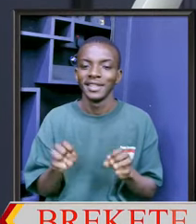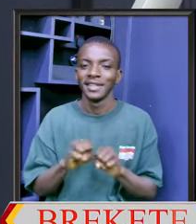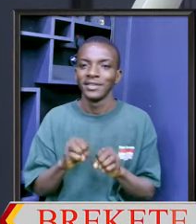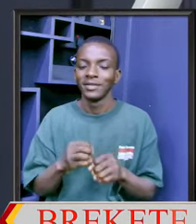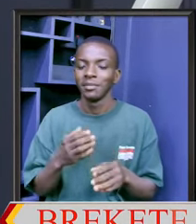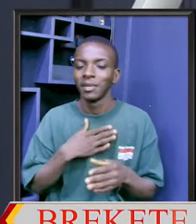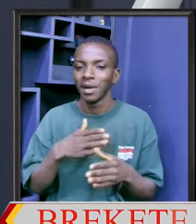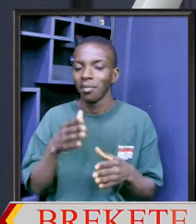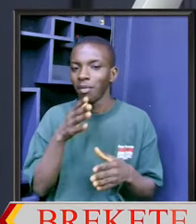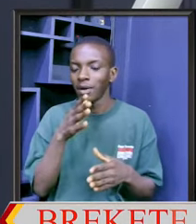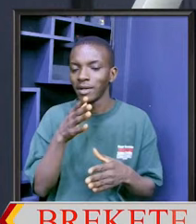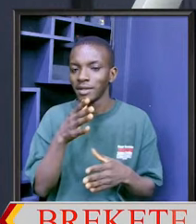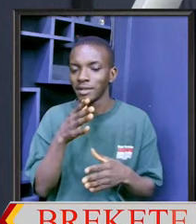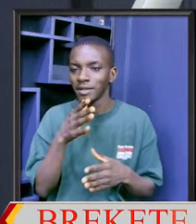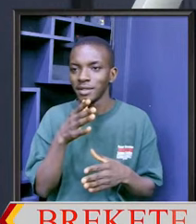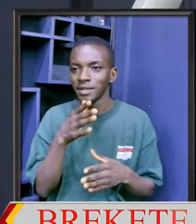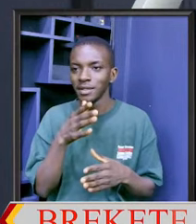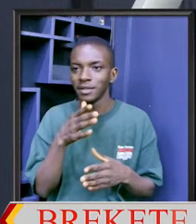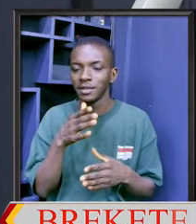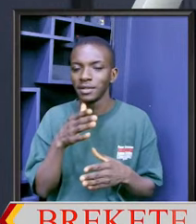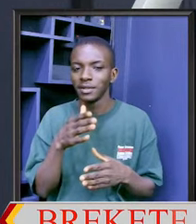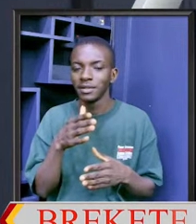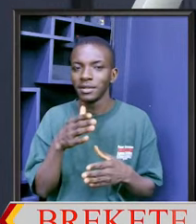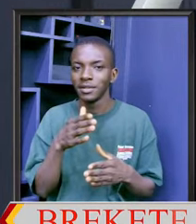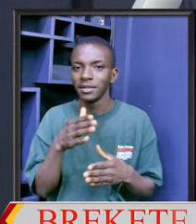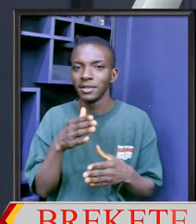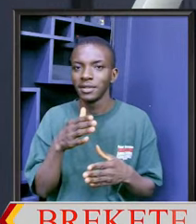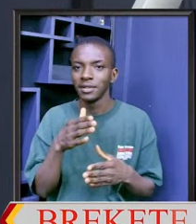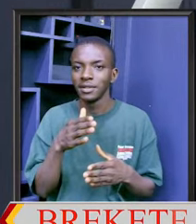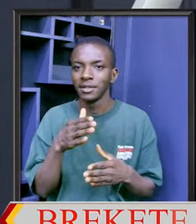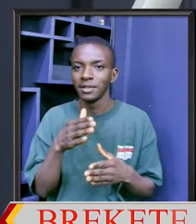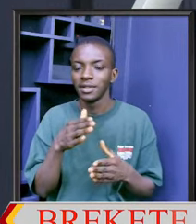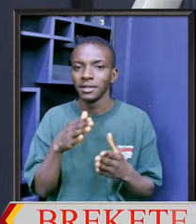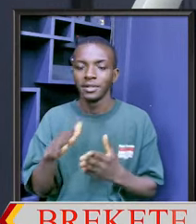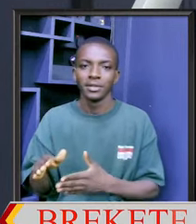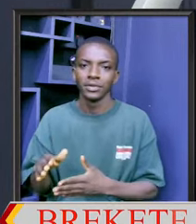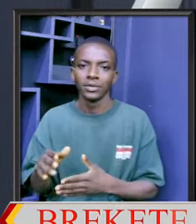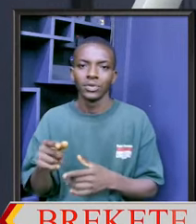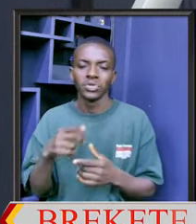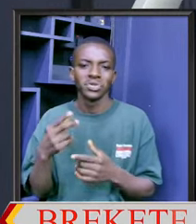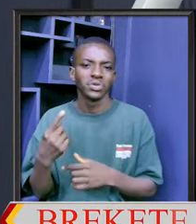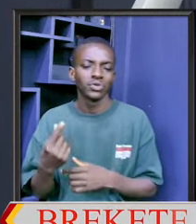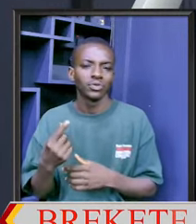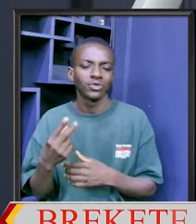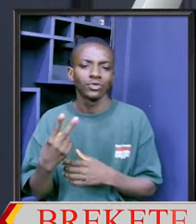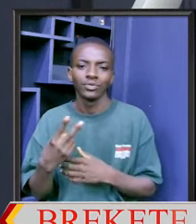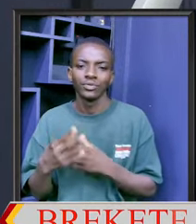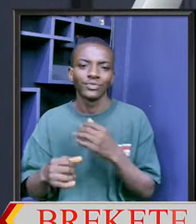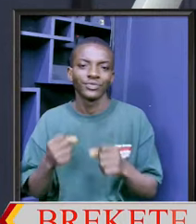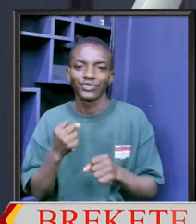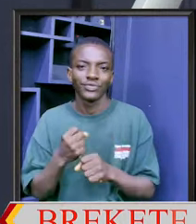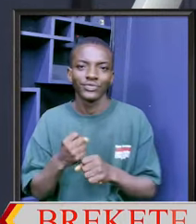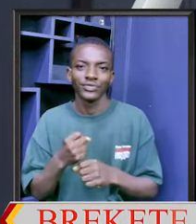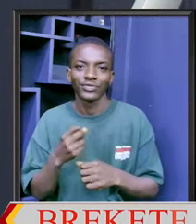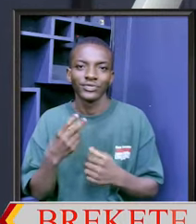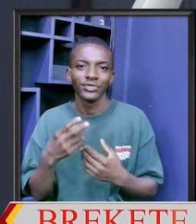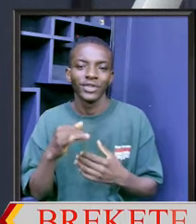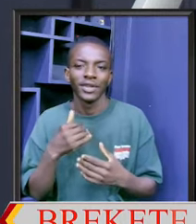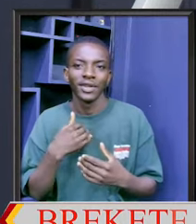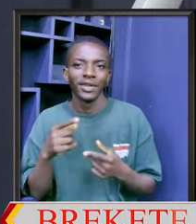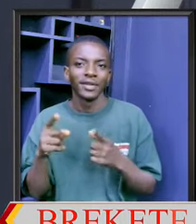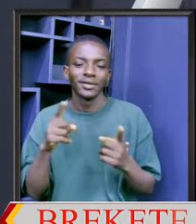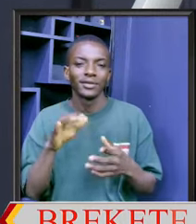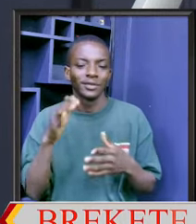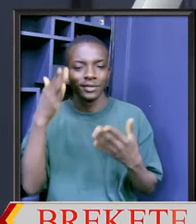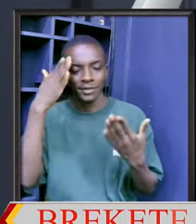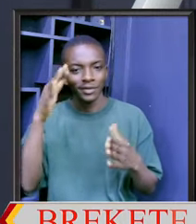even my mother, she born me, she leave me since I was 2 years. She left. She leave me. Even after